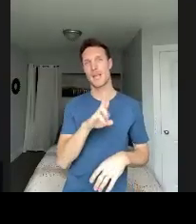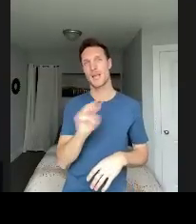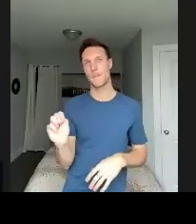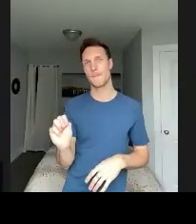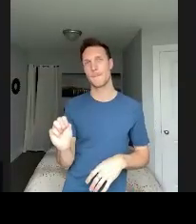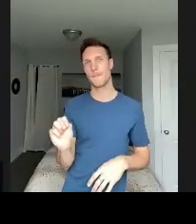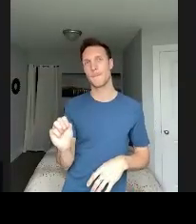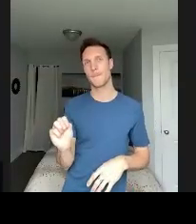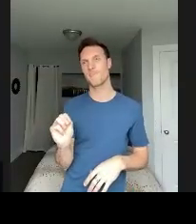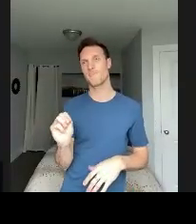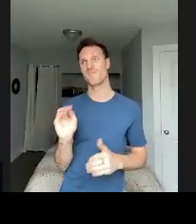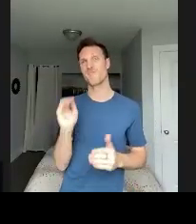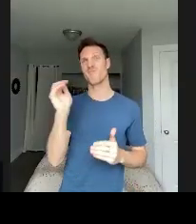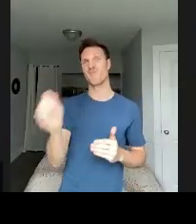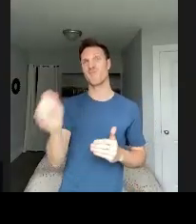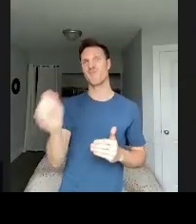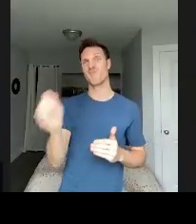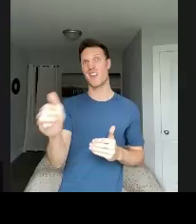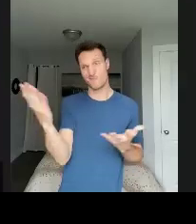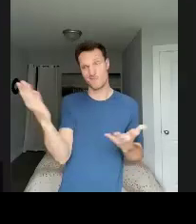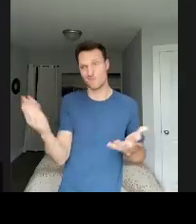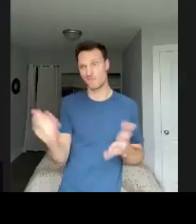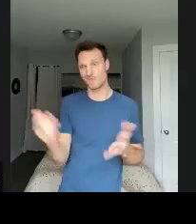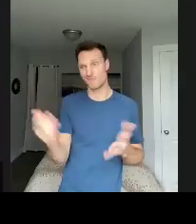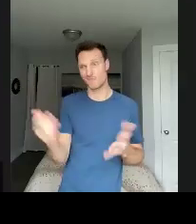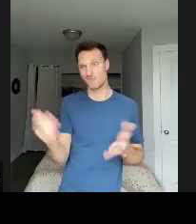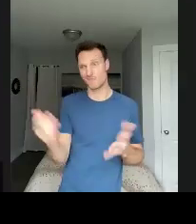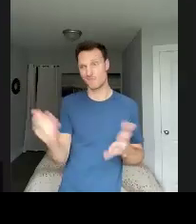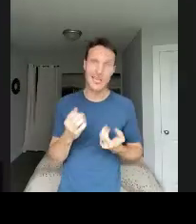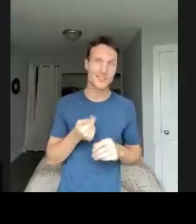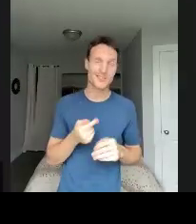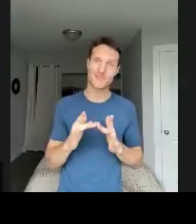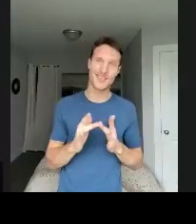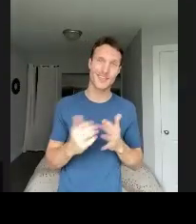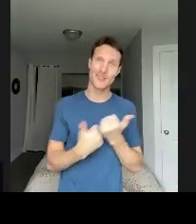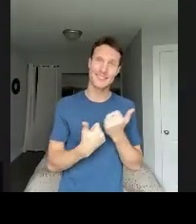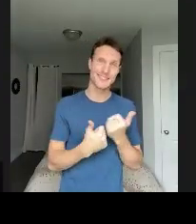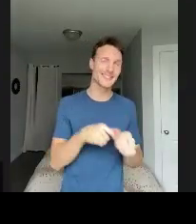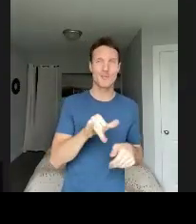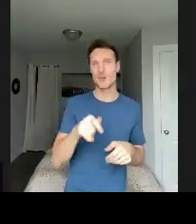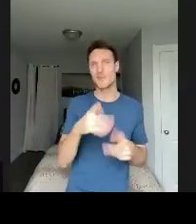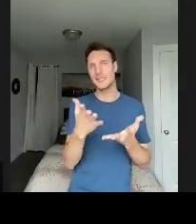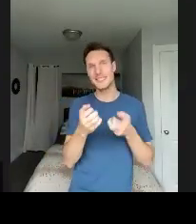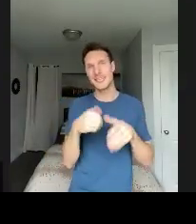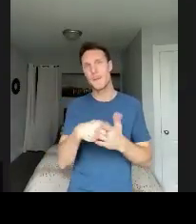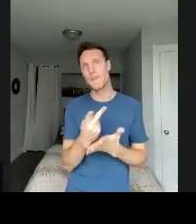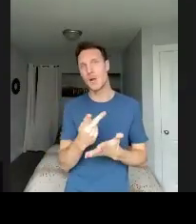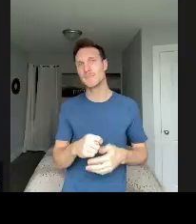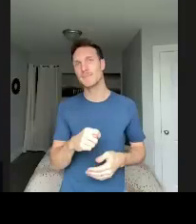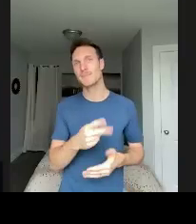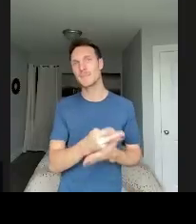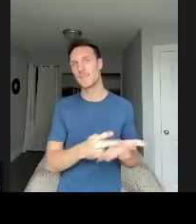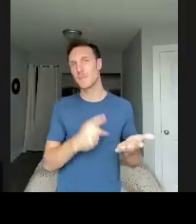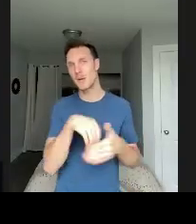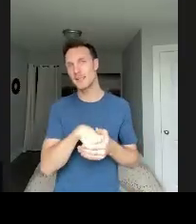Beyond that, we've got some technical assistance that we're going to be taking part in with NCAPS, which is